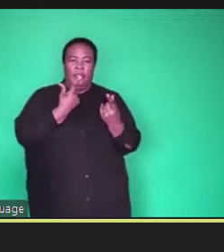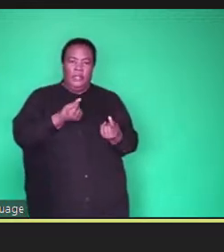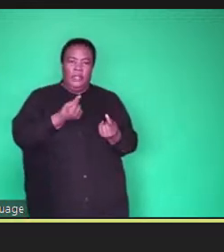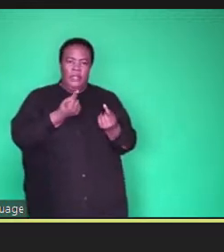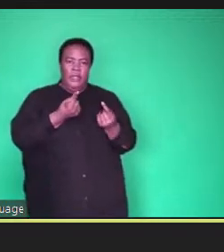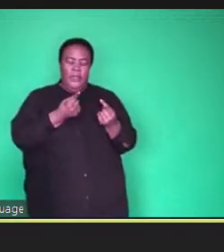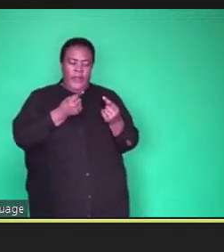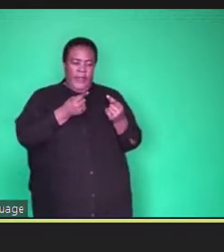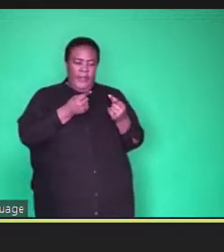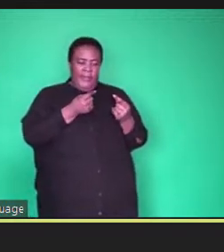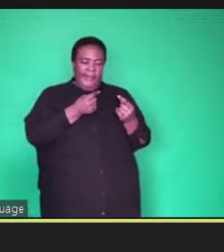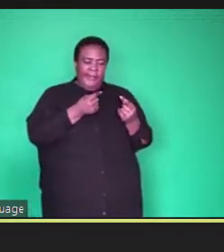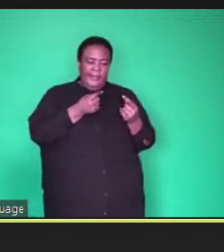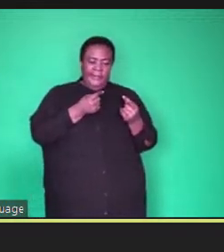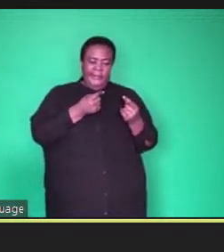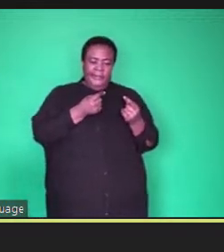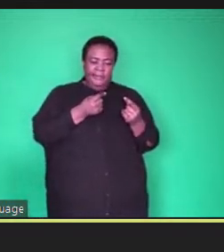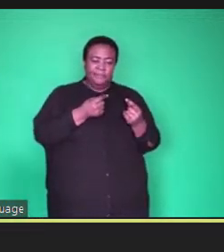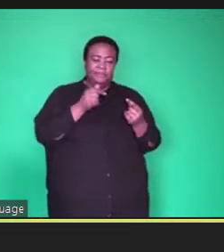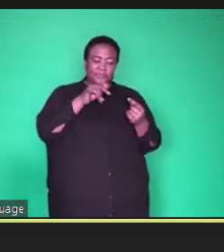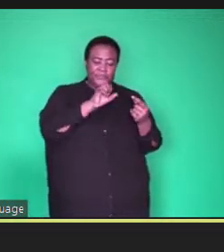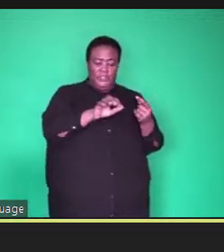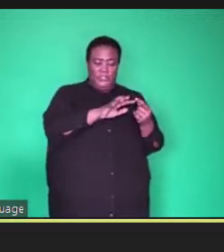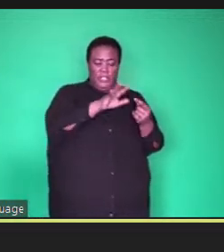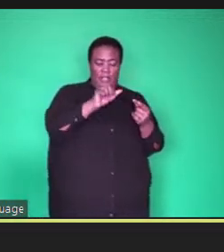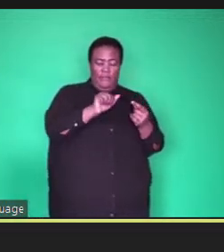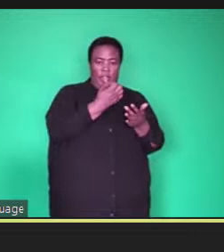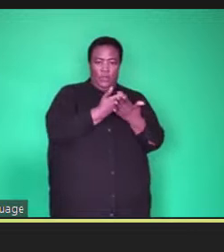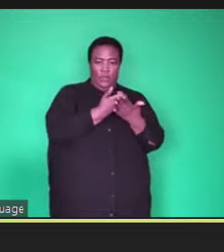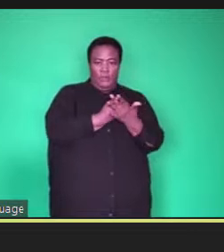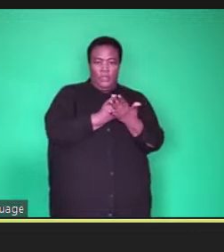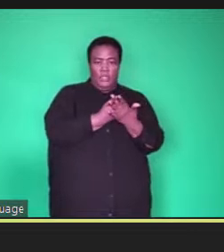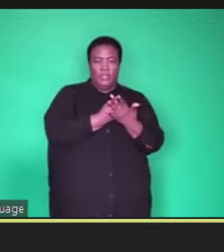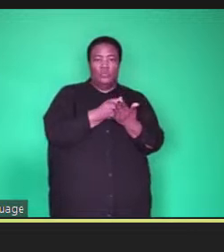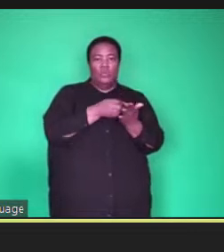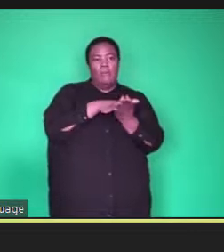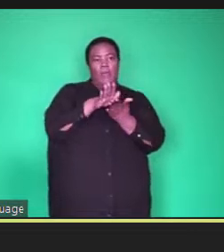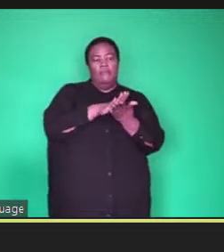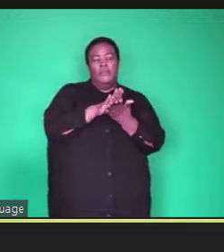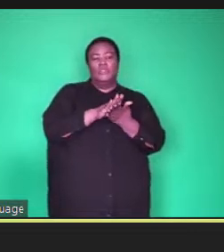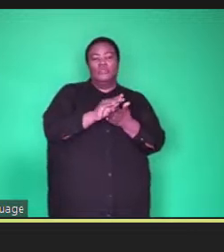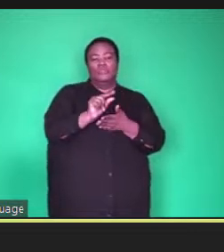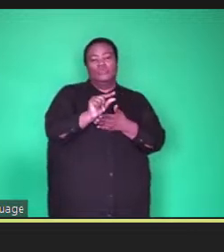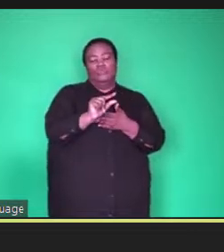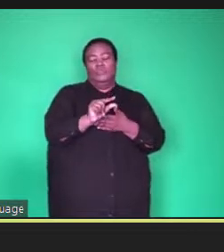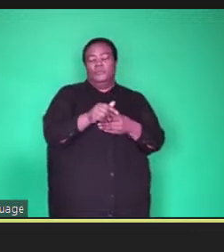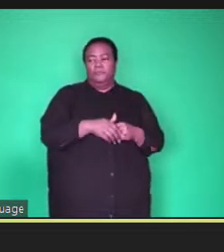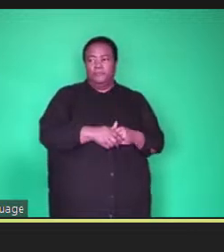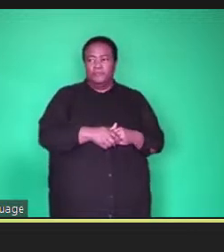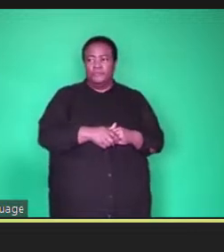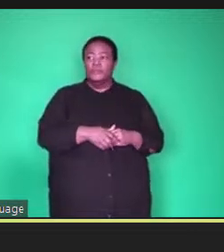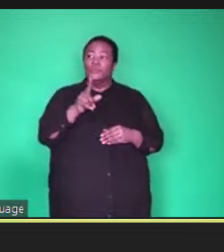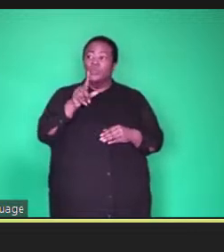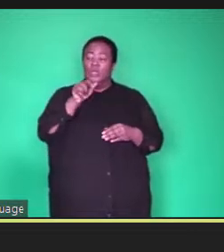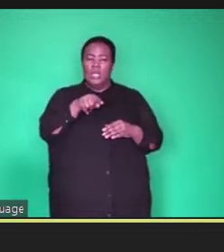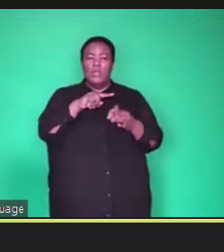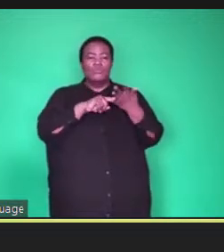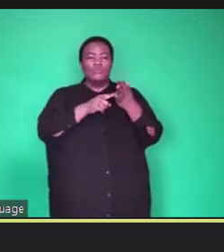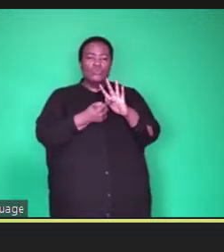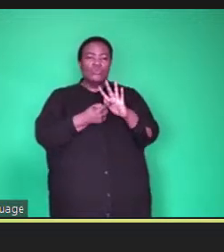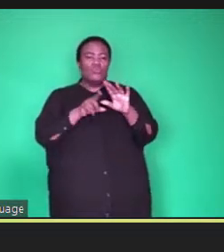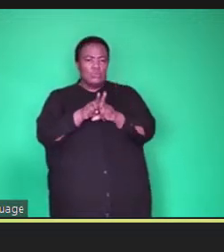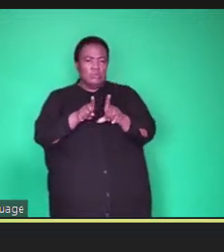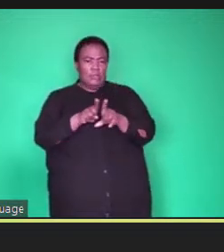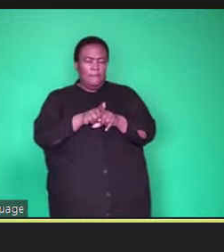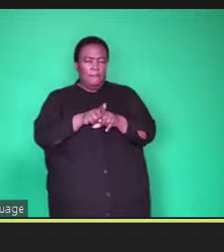of the Oxford Handbook of the South African Economy. It's coming out in a couple of months. Here we're showing a similar sort of track. We saw some